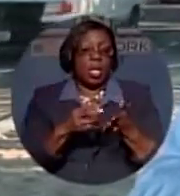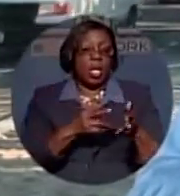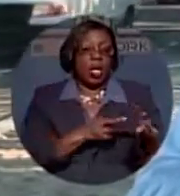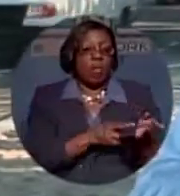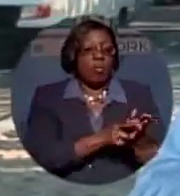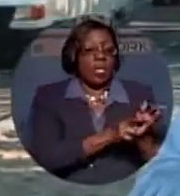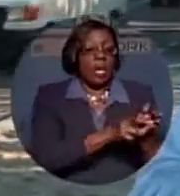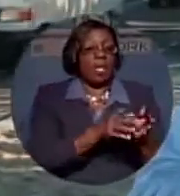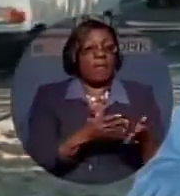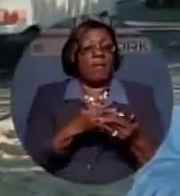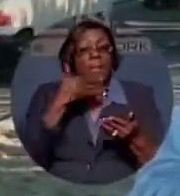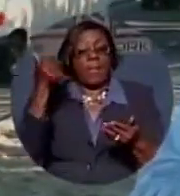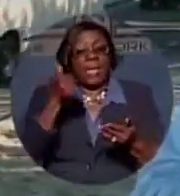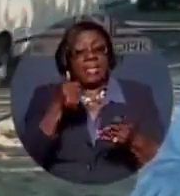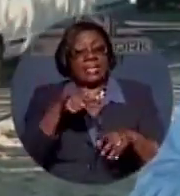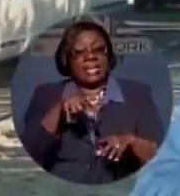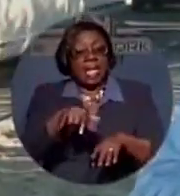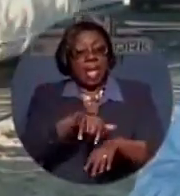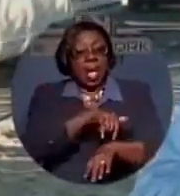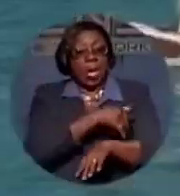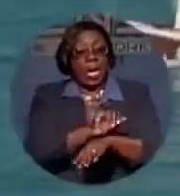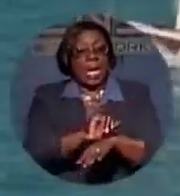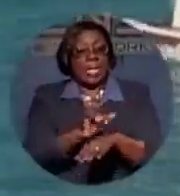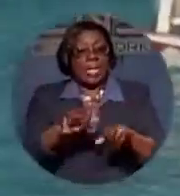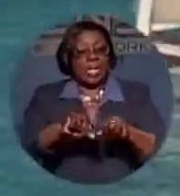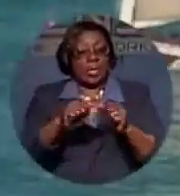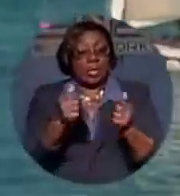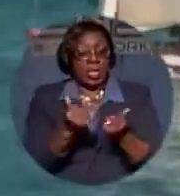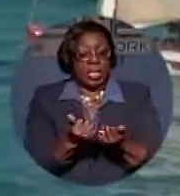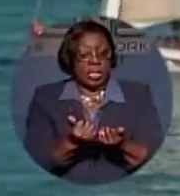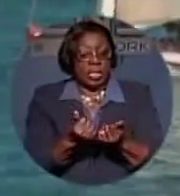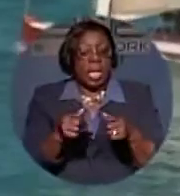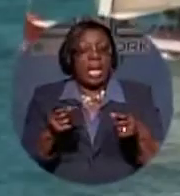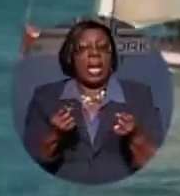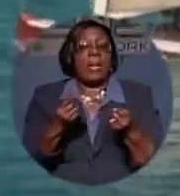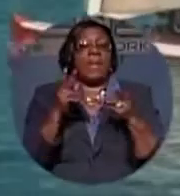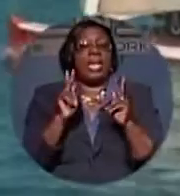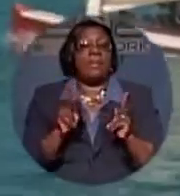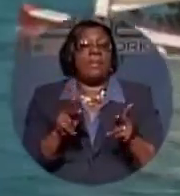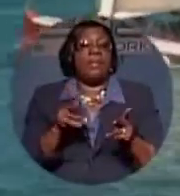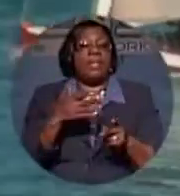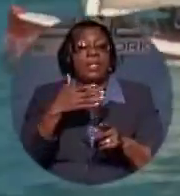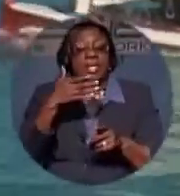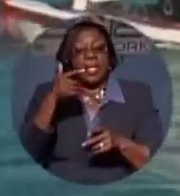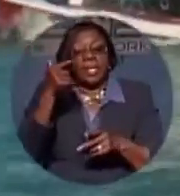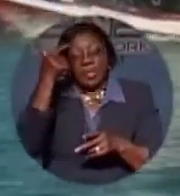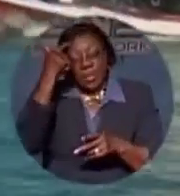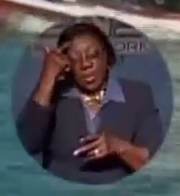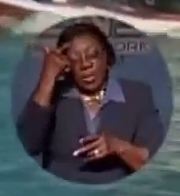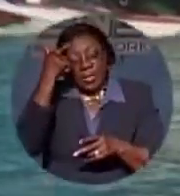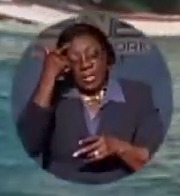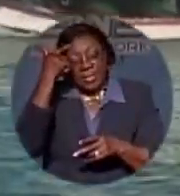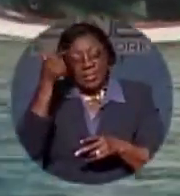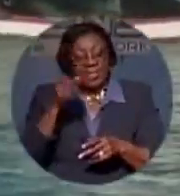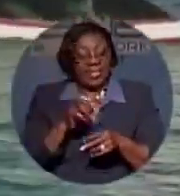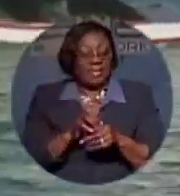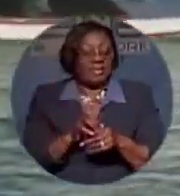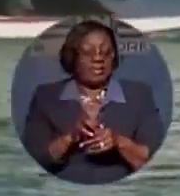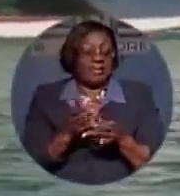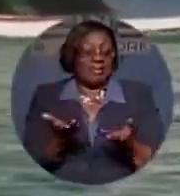regatta, the best for best from the Long Island Association, and many people thought that it was a fluke. We had an outstanding